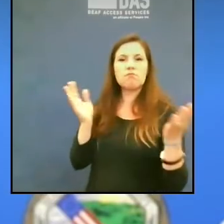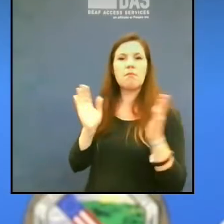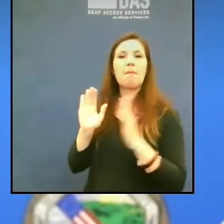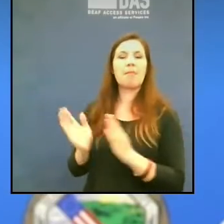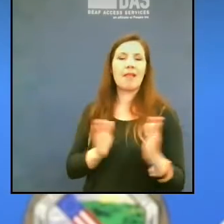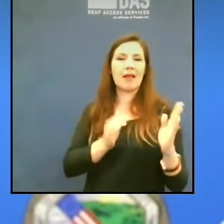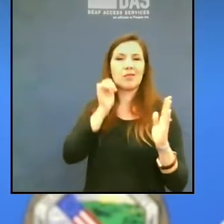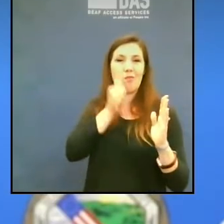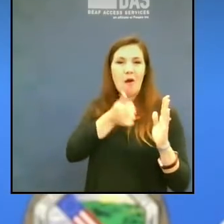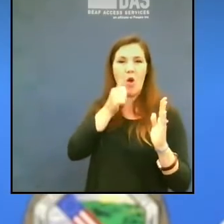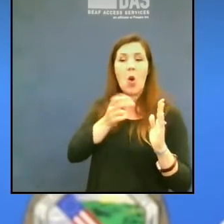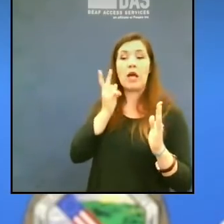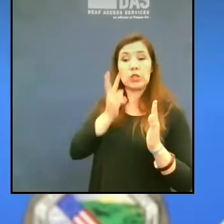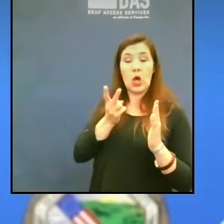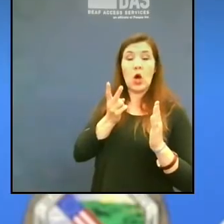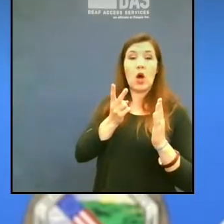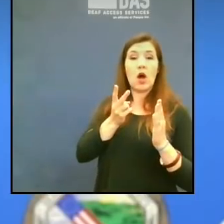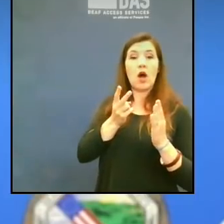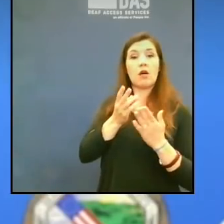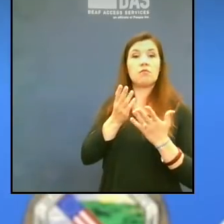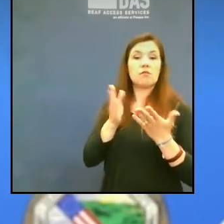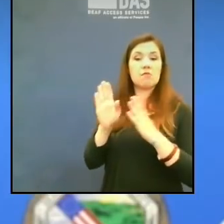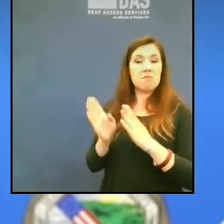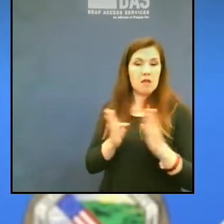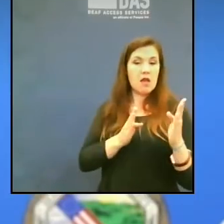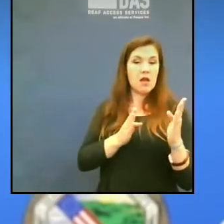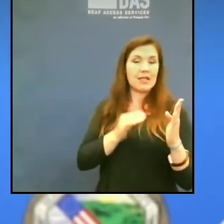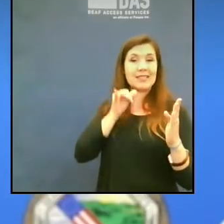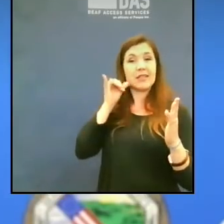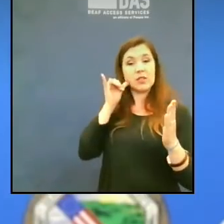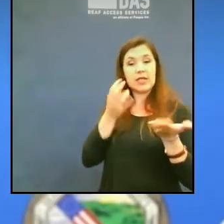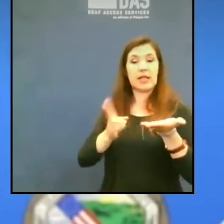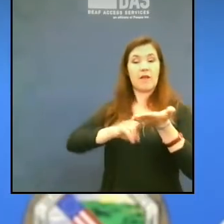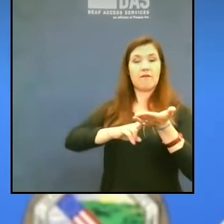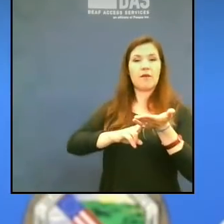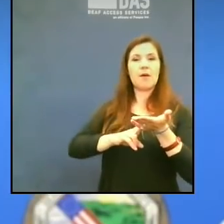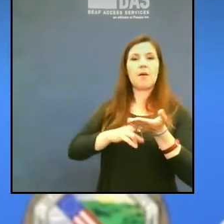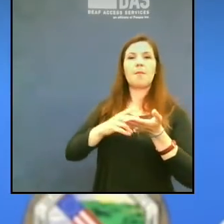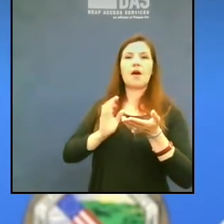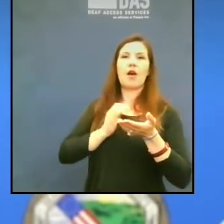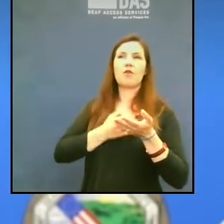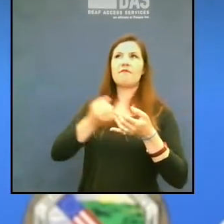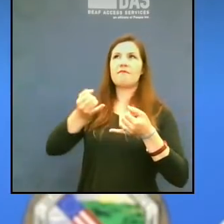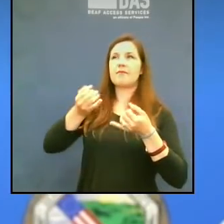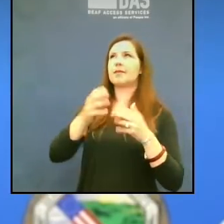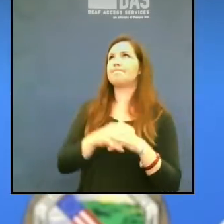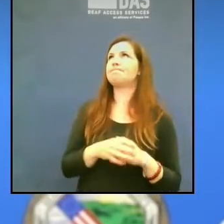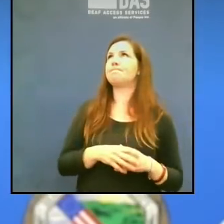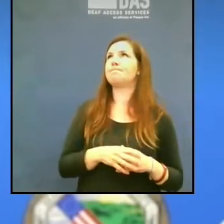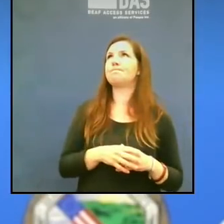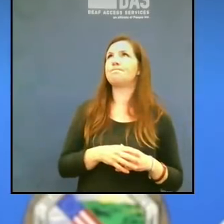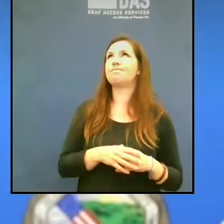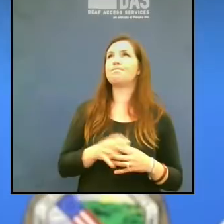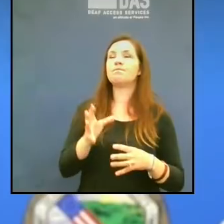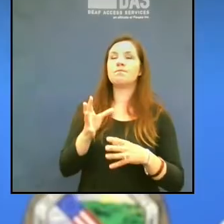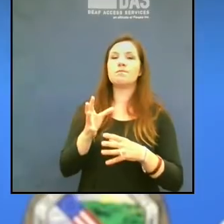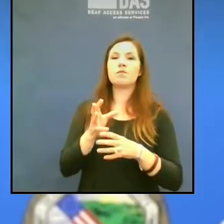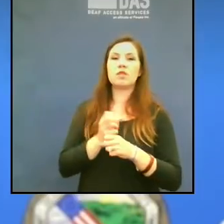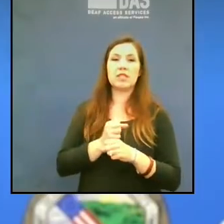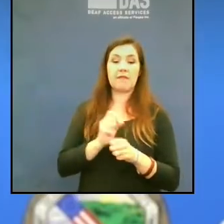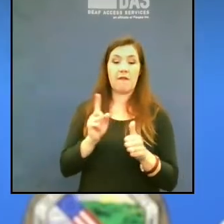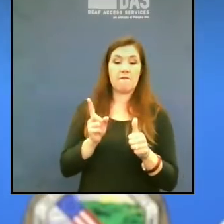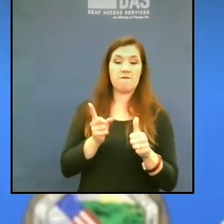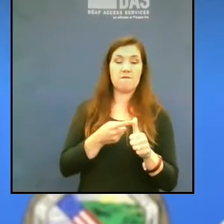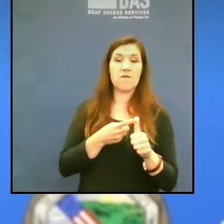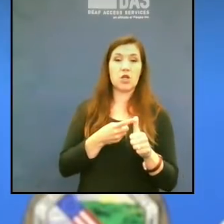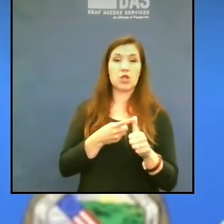a version of the plan and I signed off on it yesterday. However, we got our final sale, I shouldn't say final. We received our